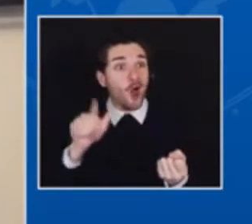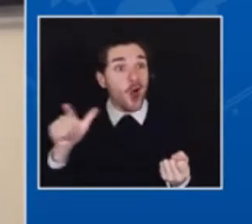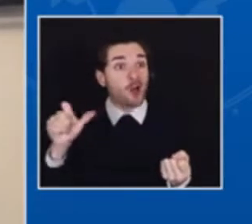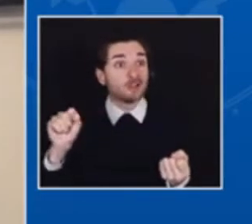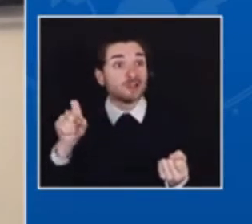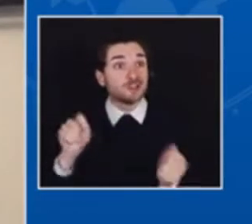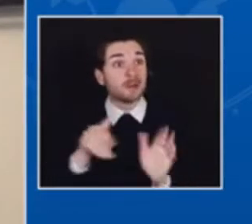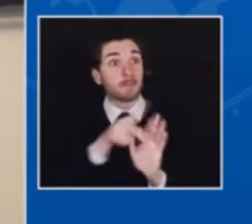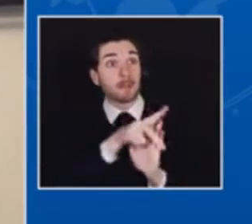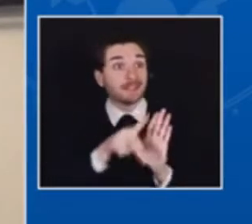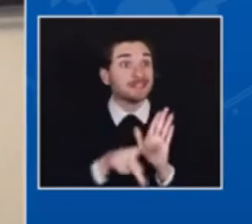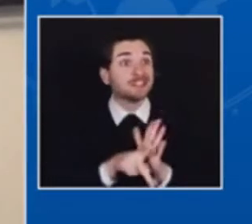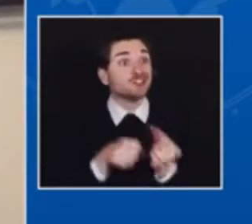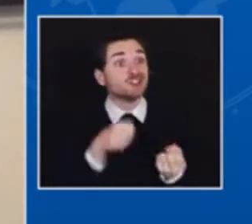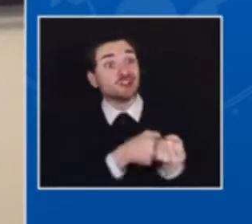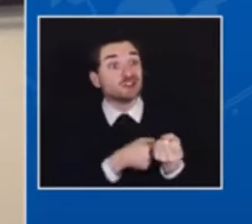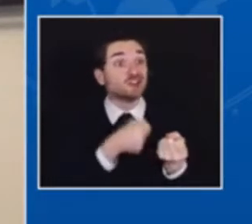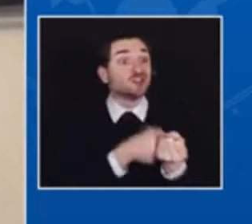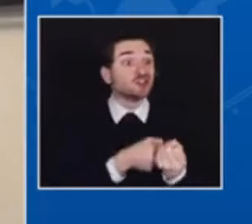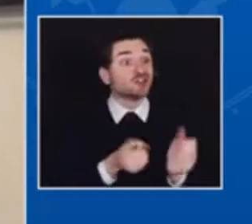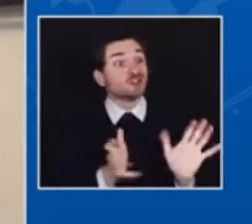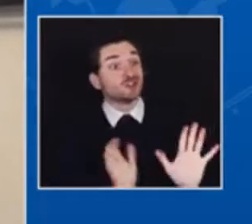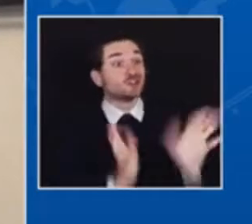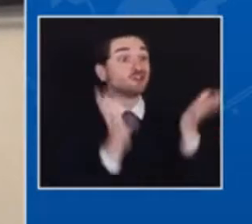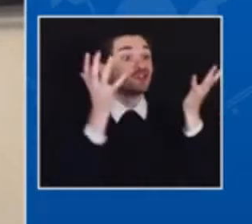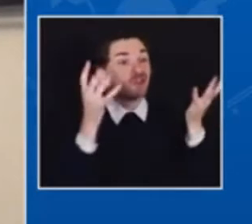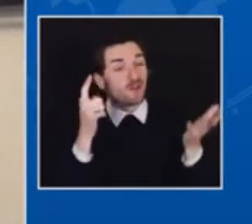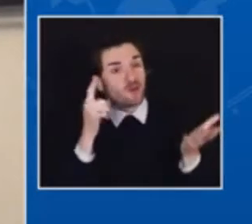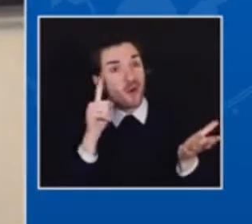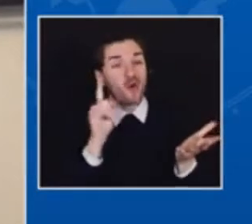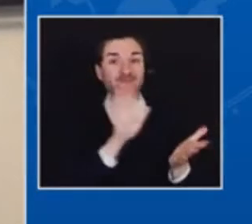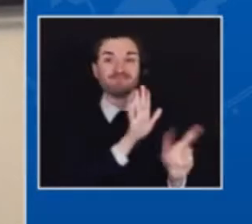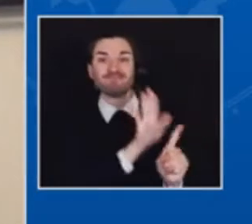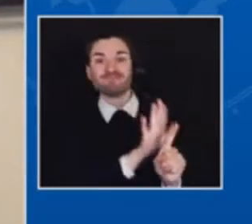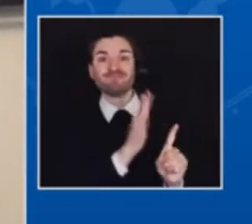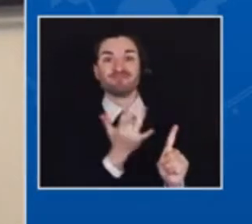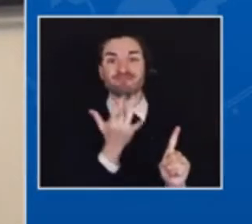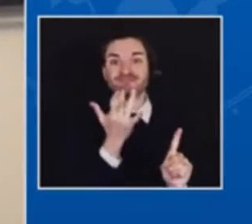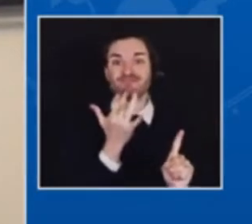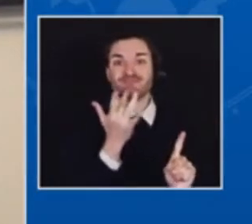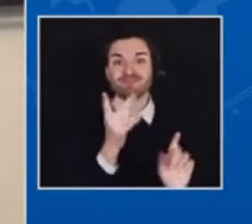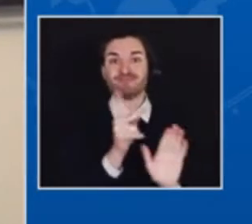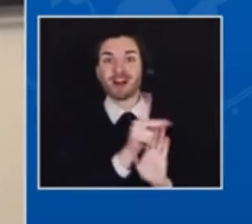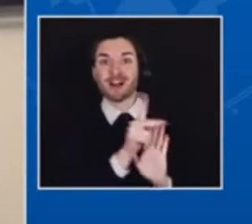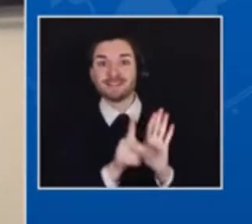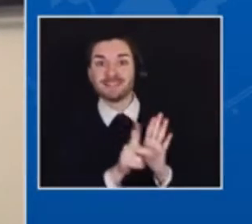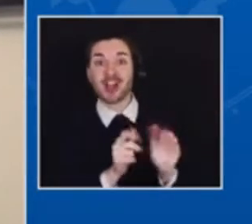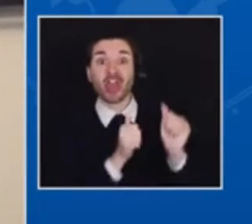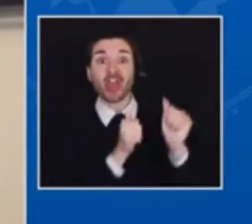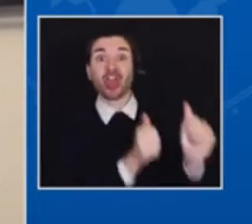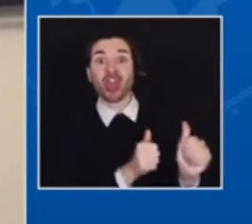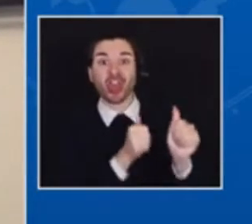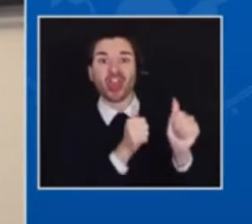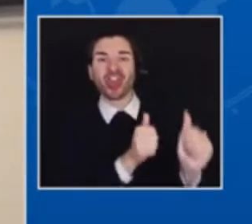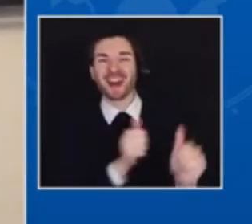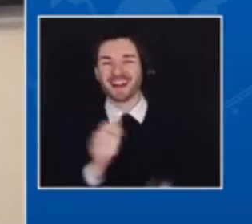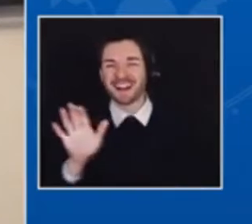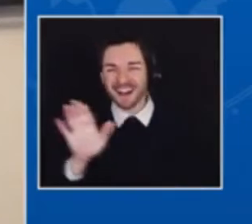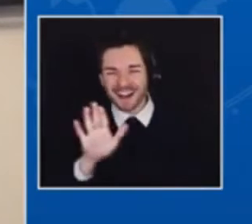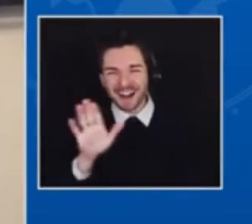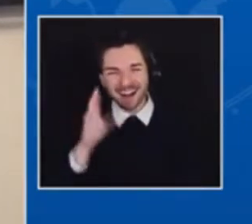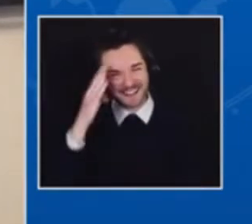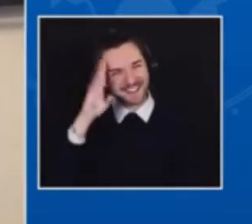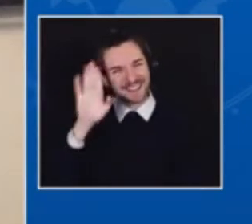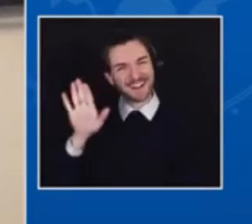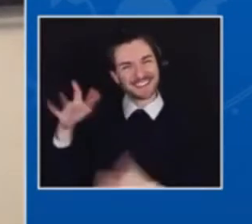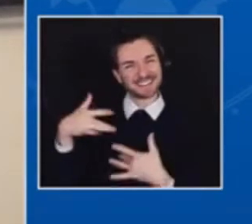uh you know a lot of the policies that some people would would be in favor of or be pushing for from that end his record speaks for itself and